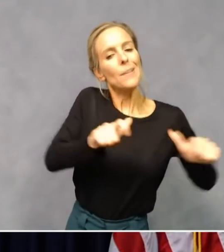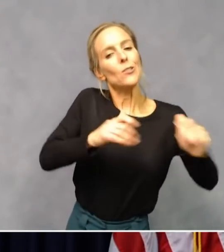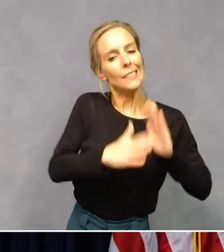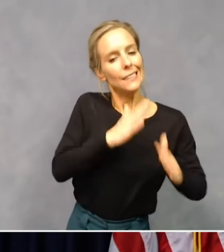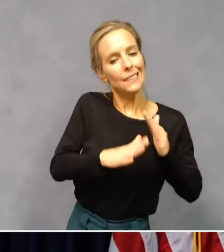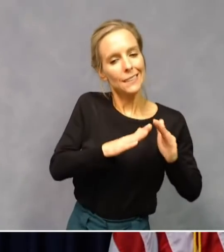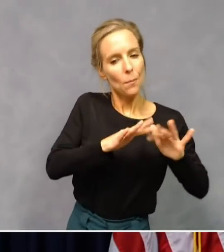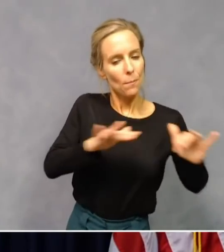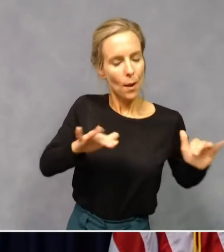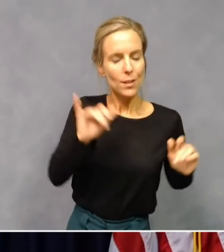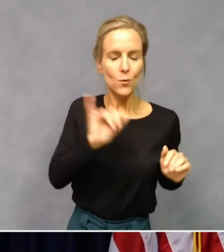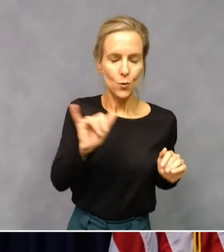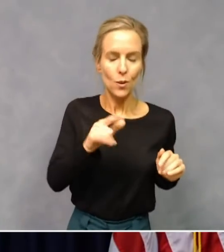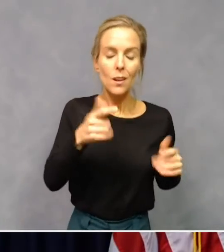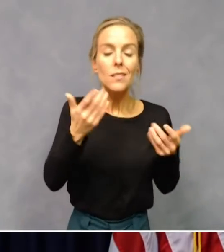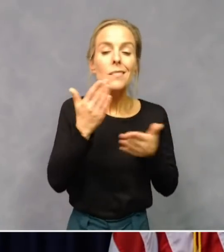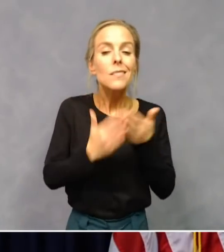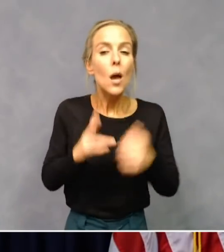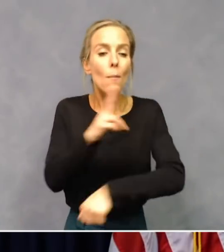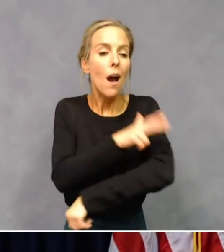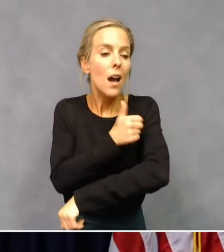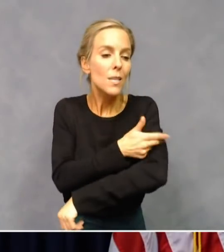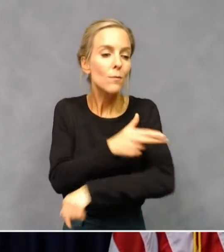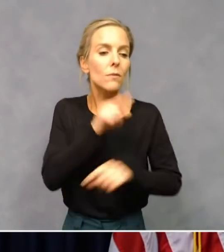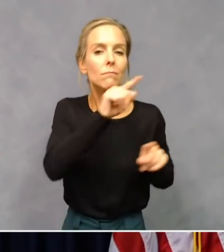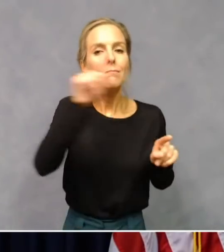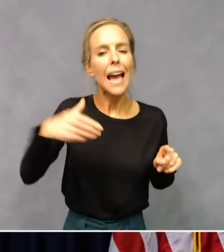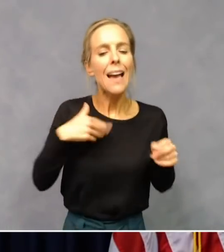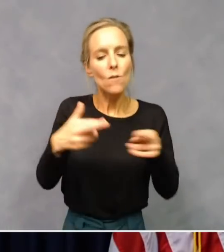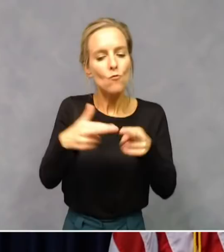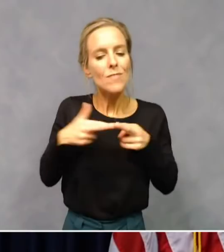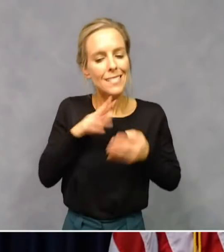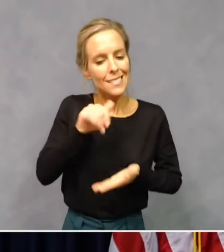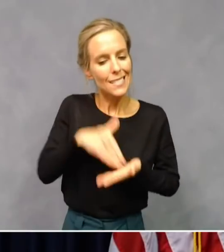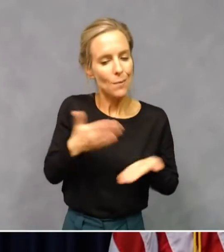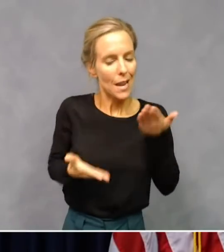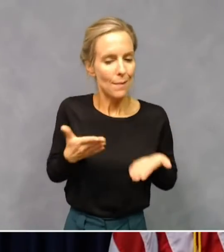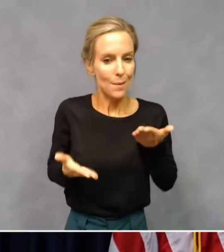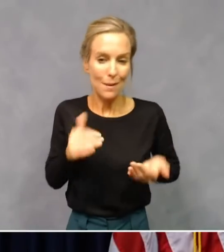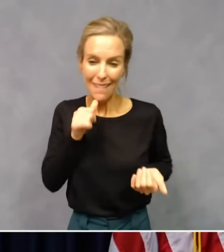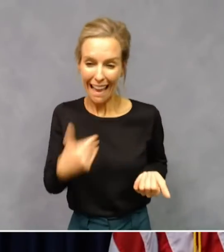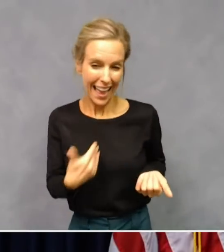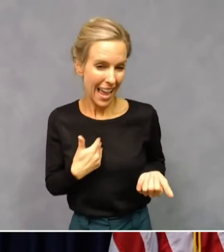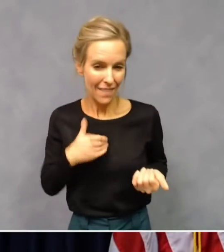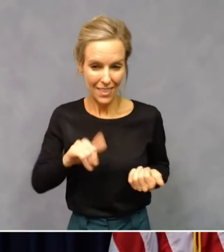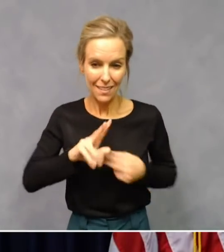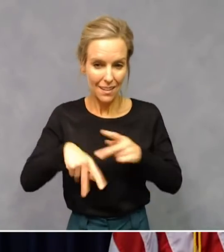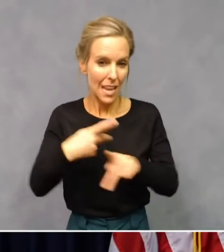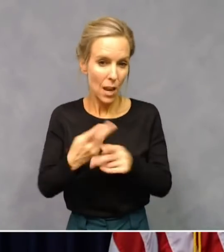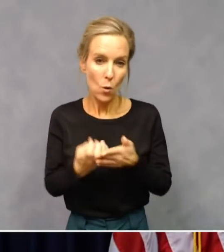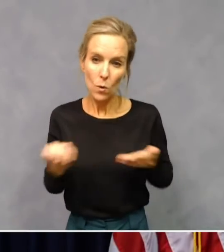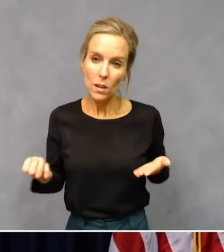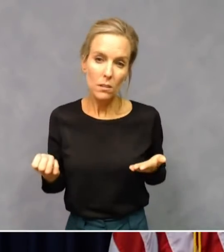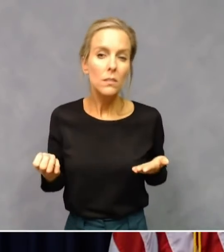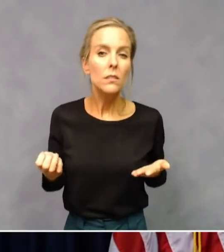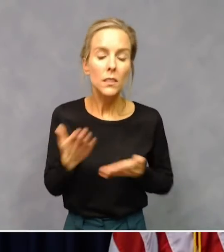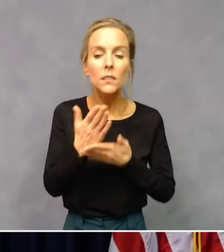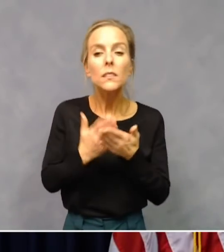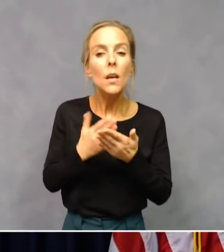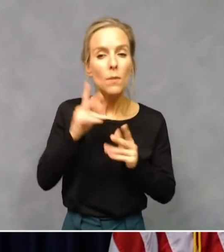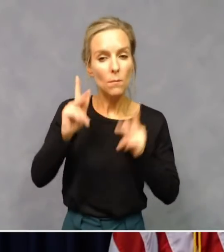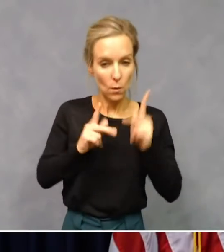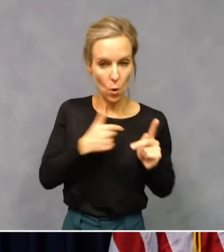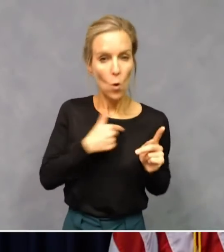have different regional centers that may or may not have this type of equipment. There are some of the folks that we've worked with